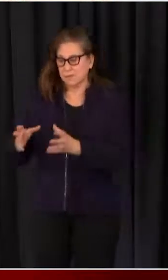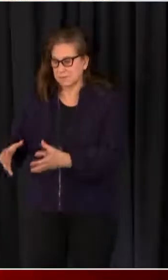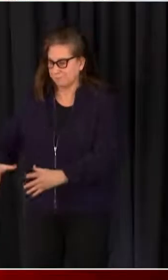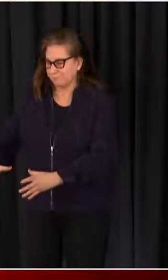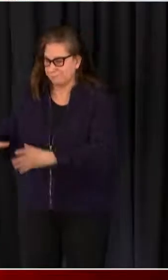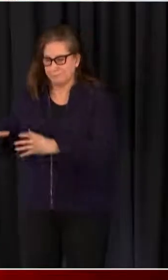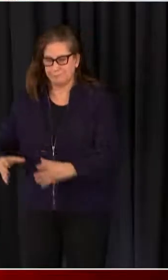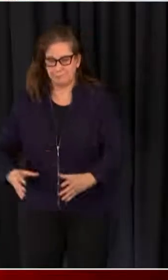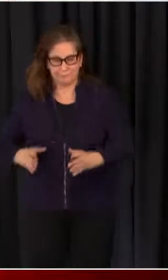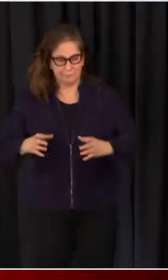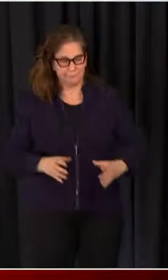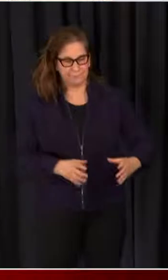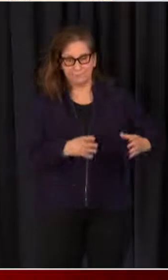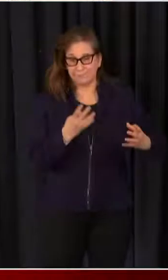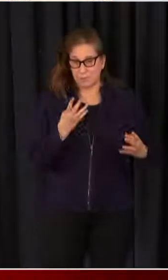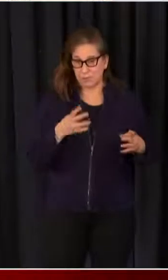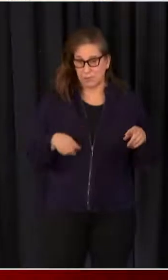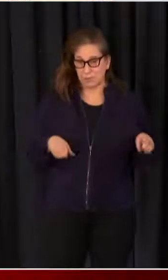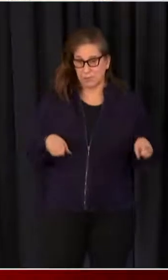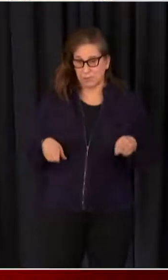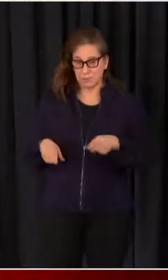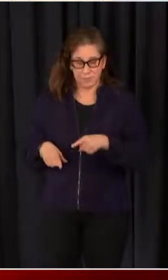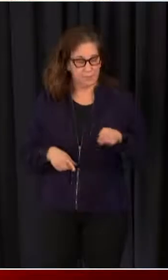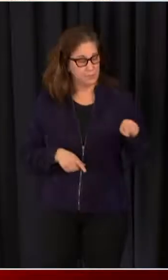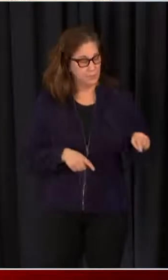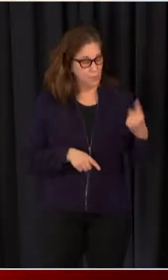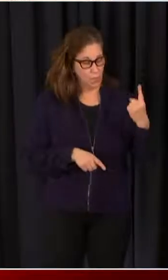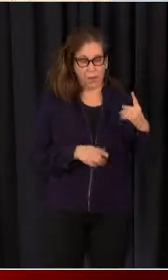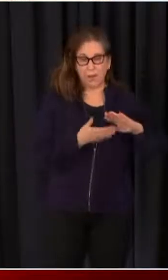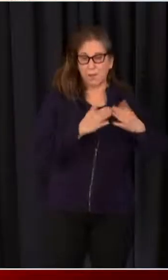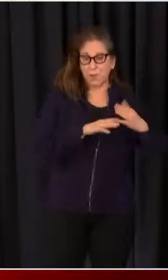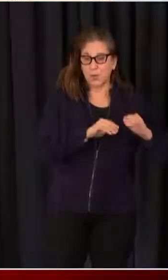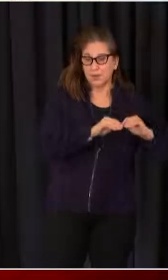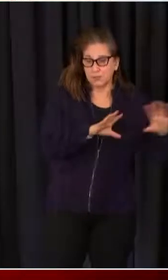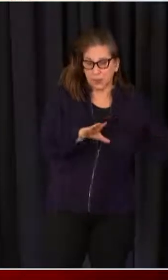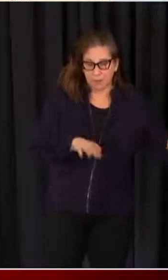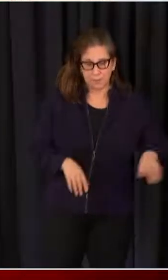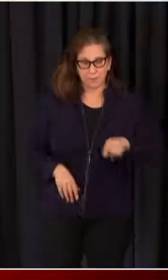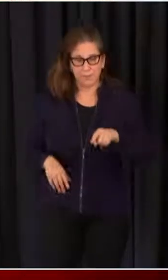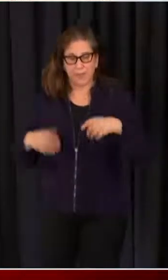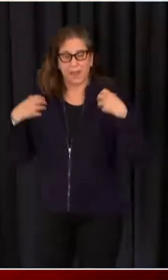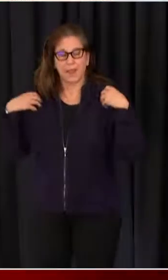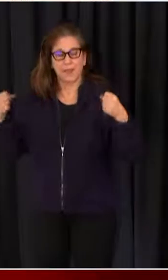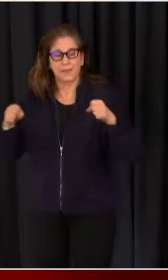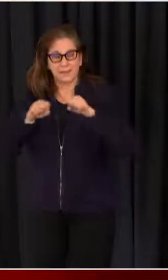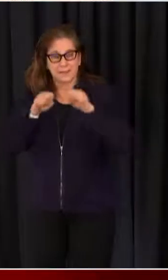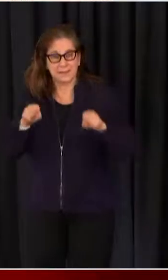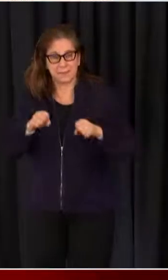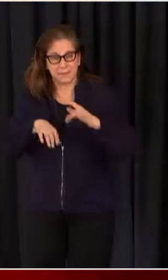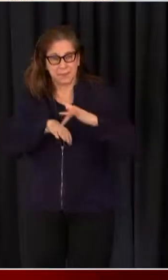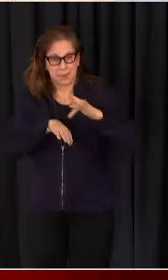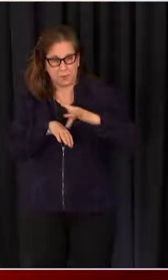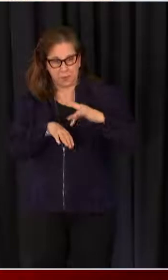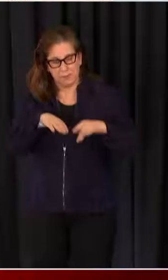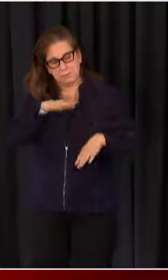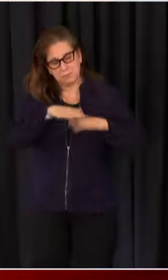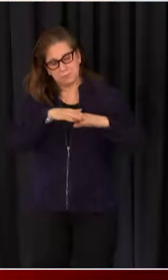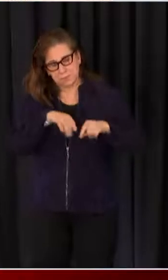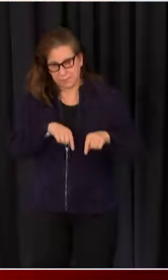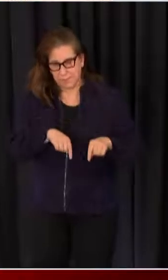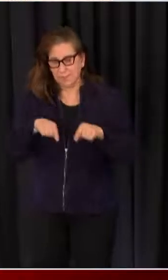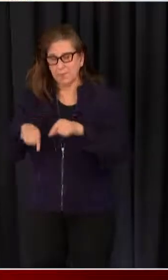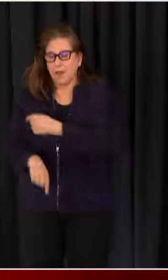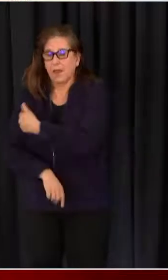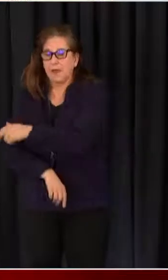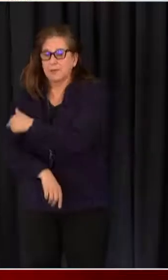health system's capacity, our public health system capacity, and the level of engagement we have with